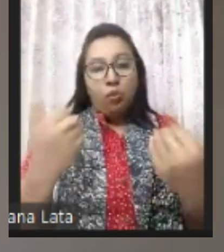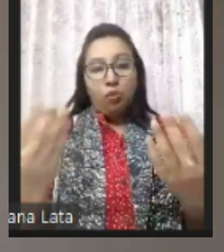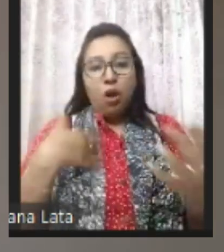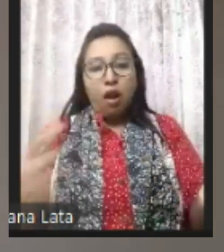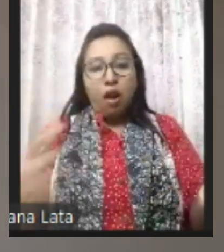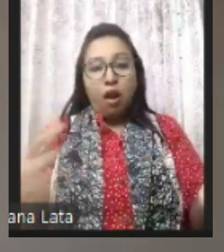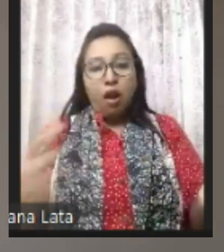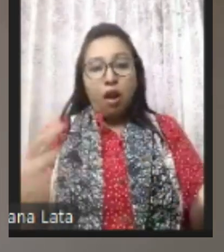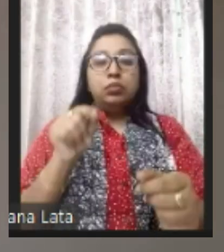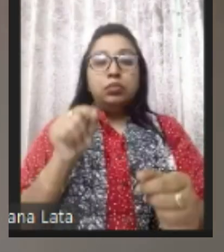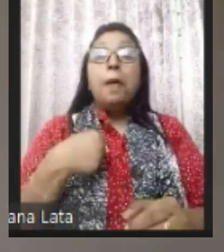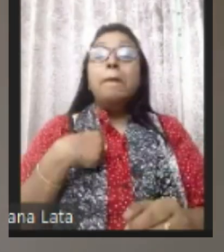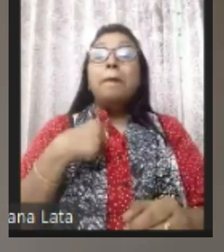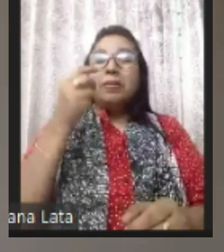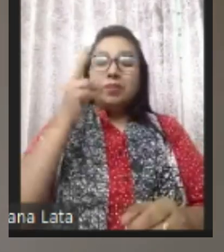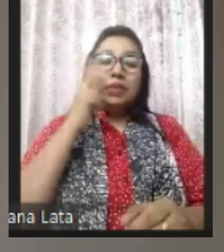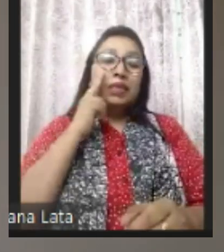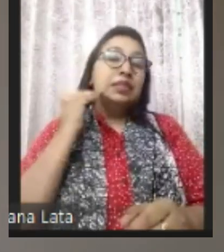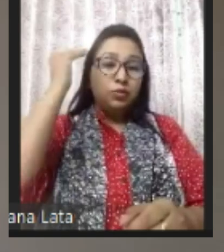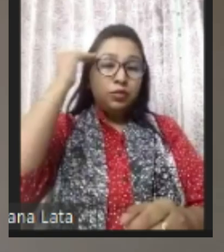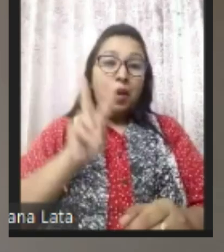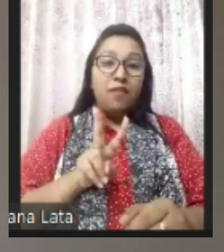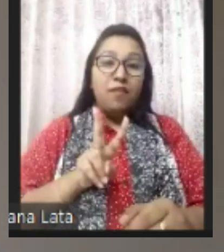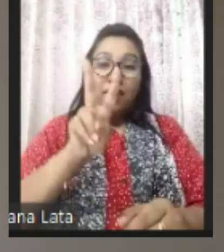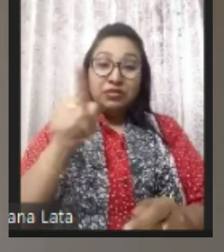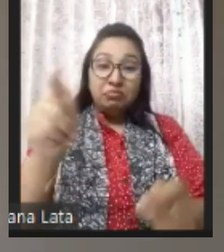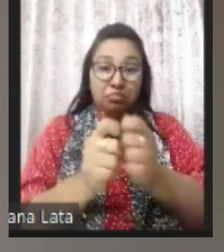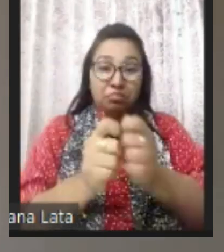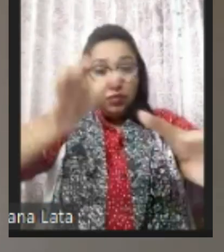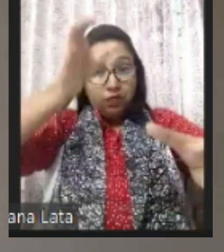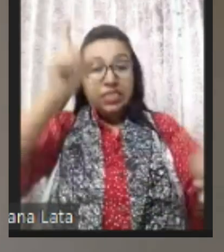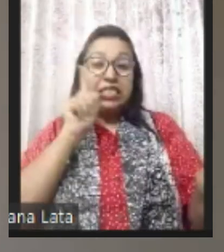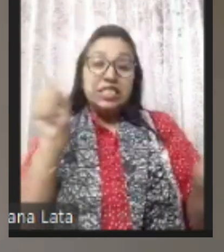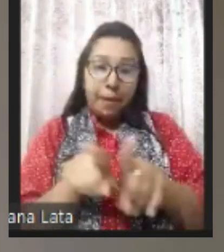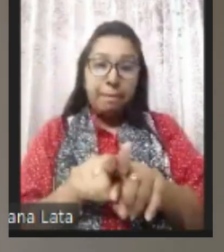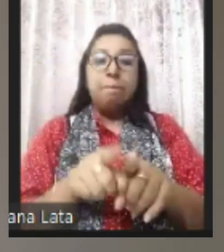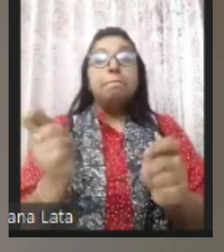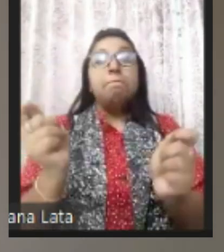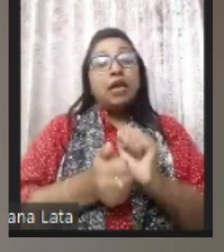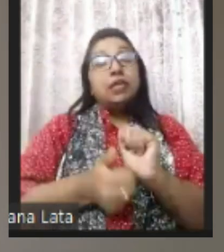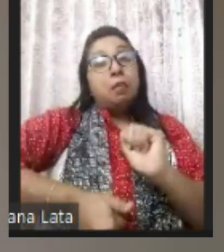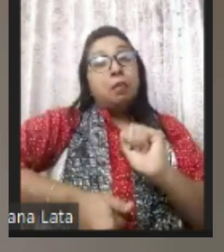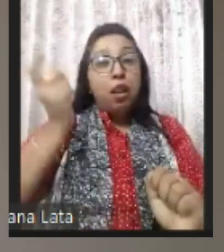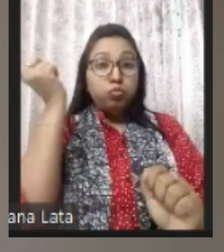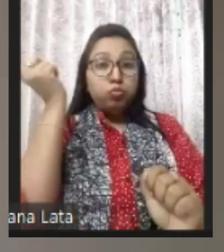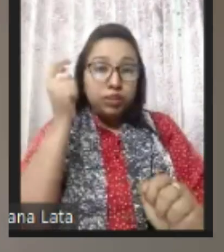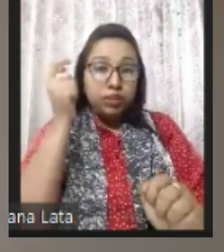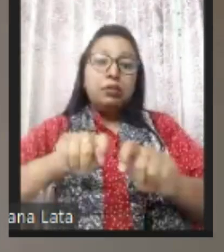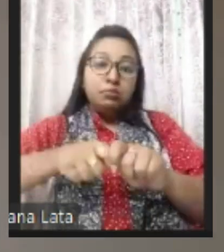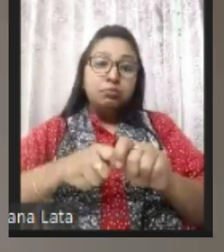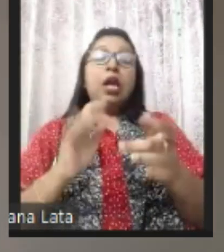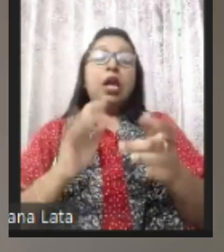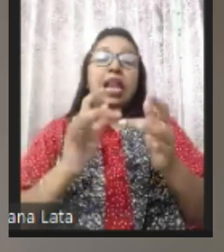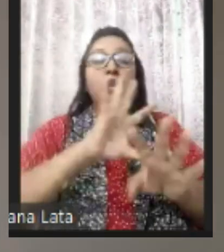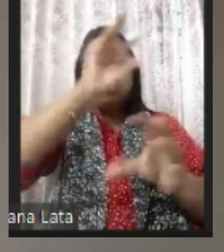need more people with a variety of disabilities who can then present